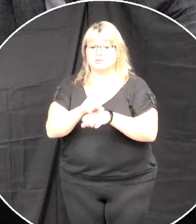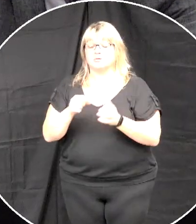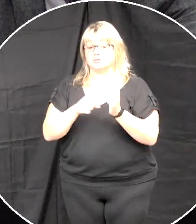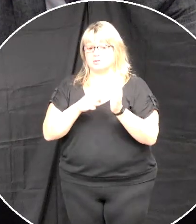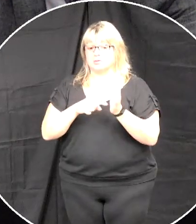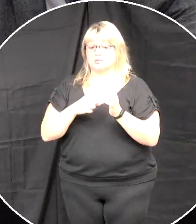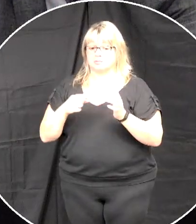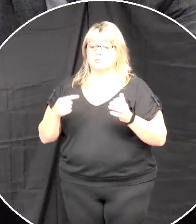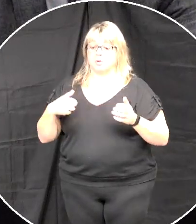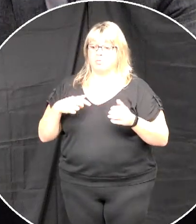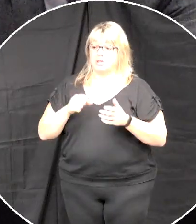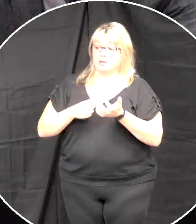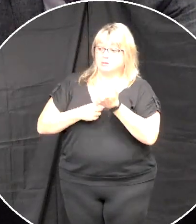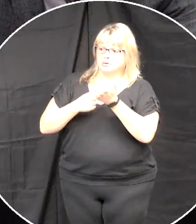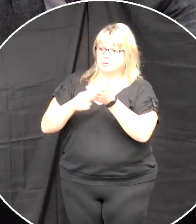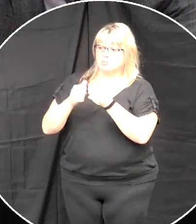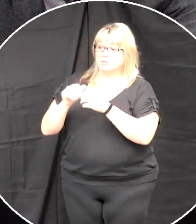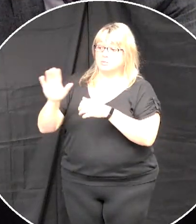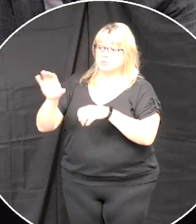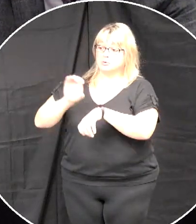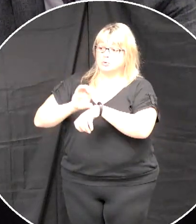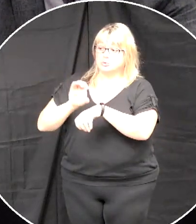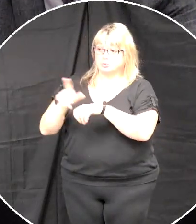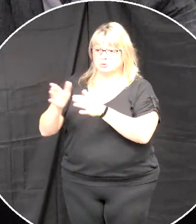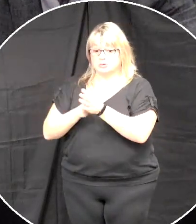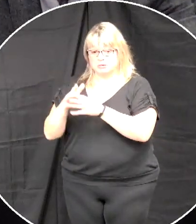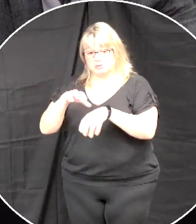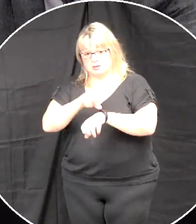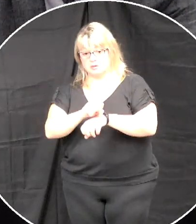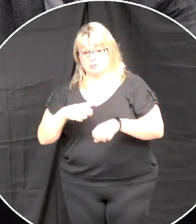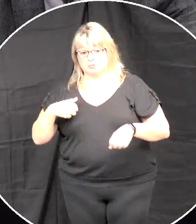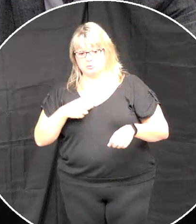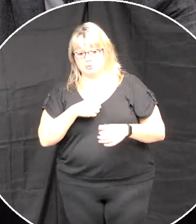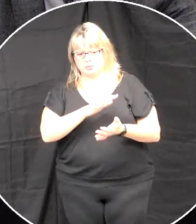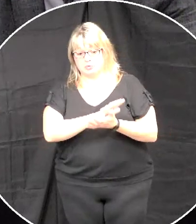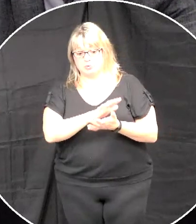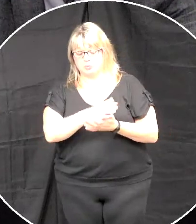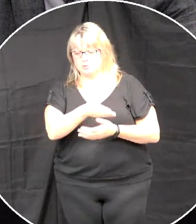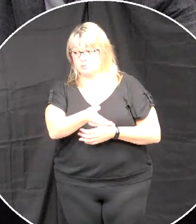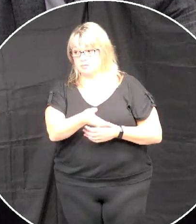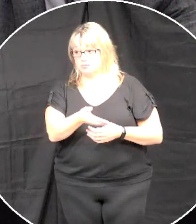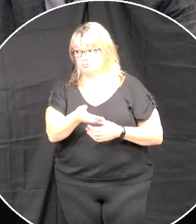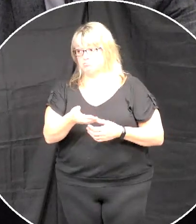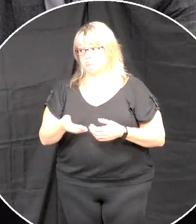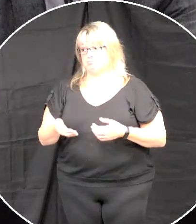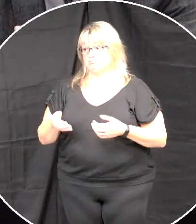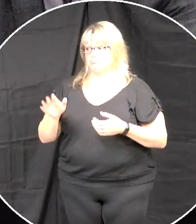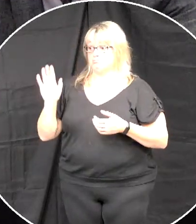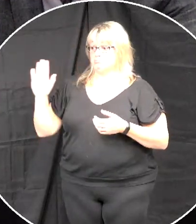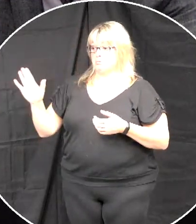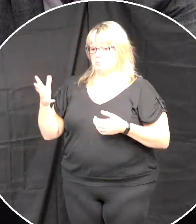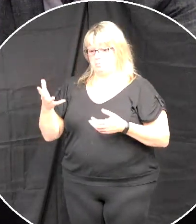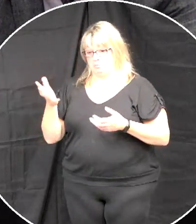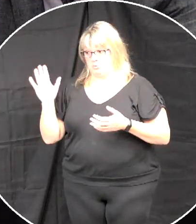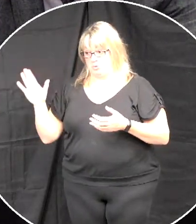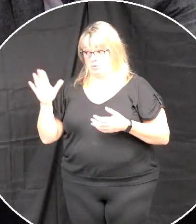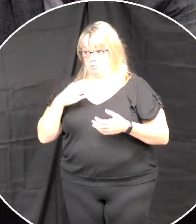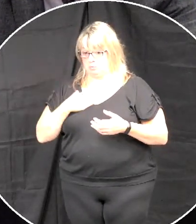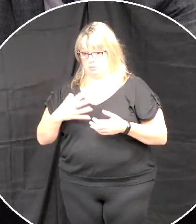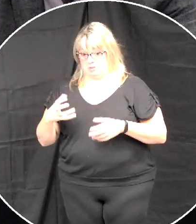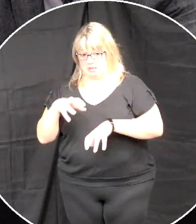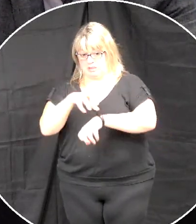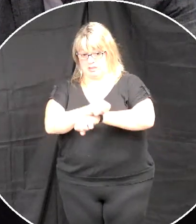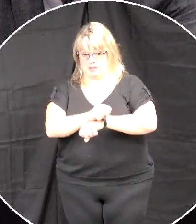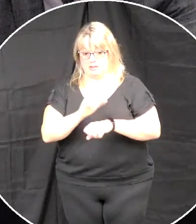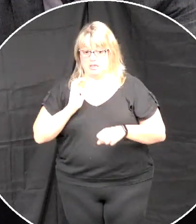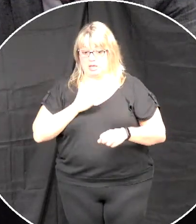we discuss with the denomination that has interest and determine, their desire to